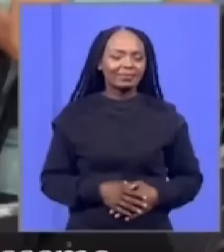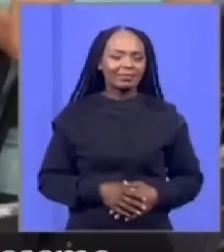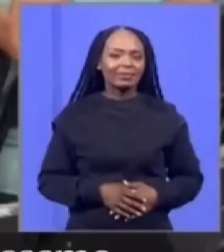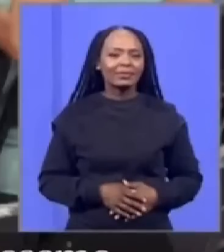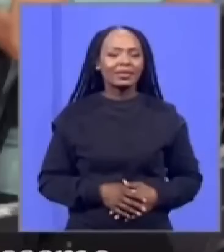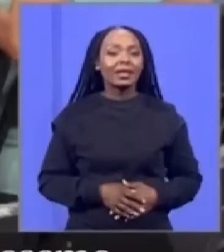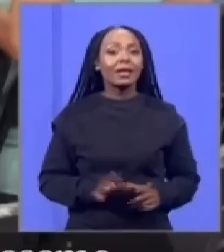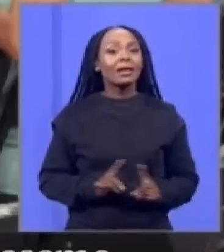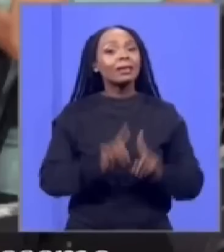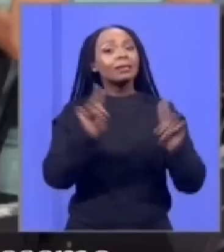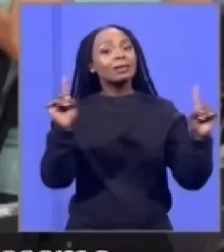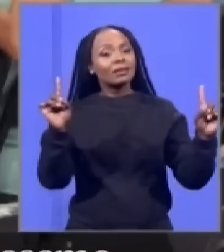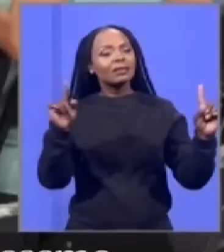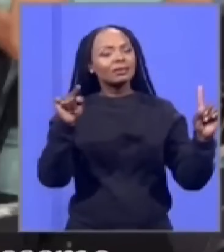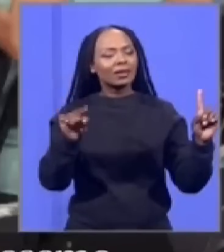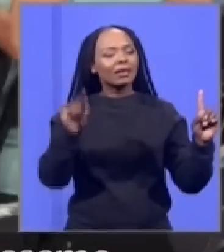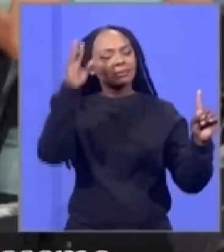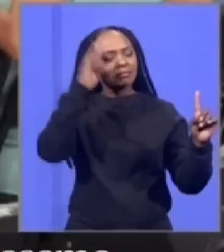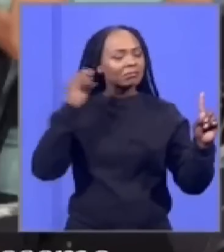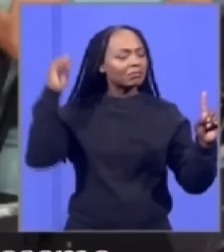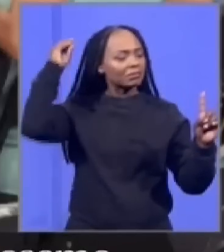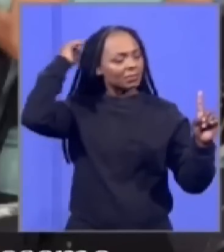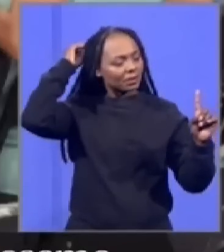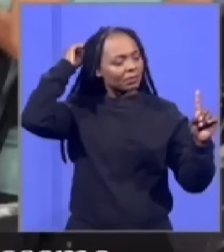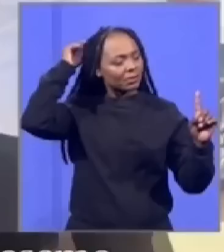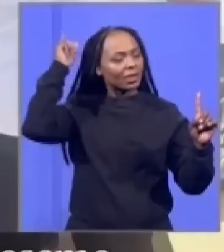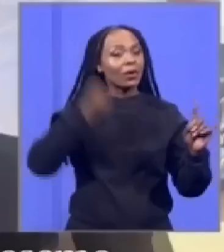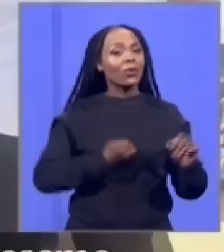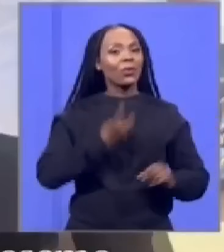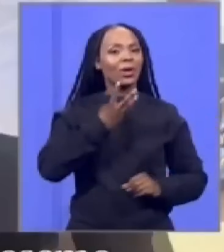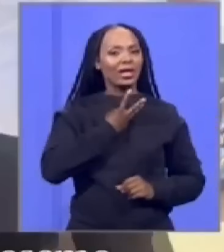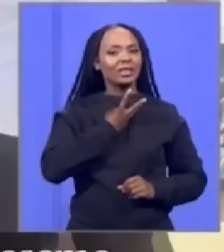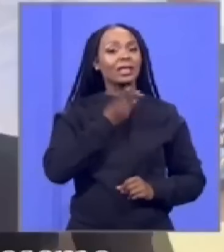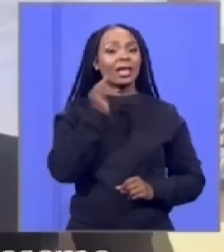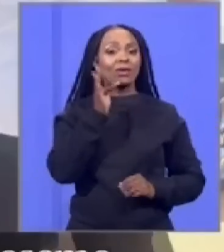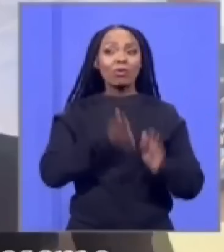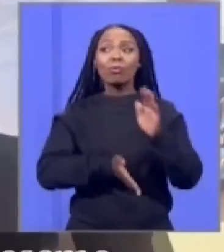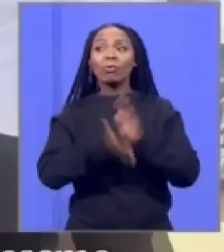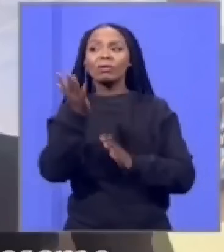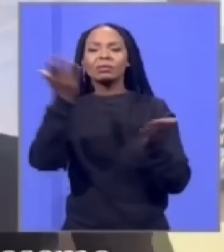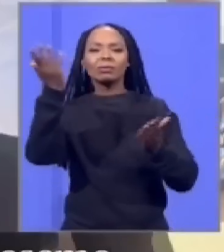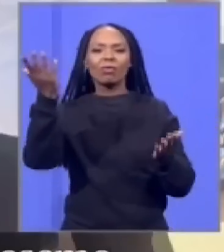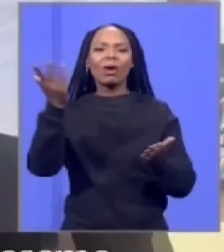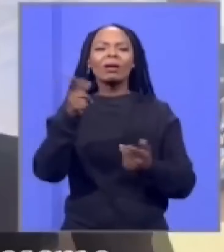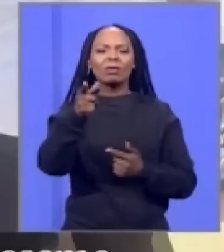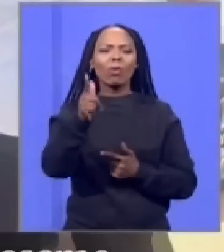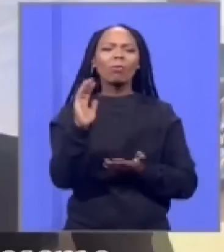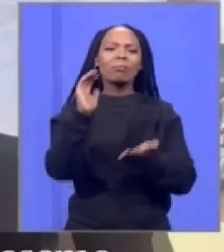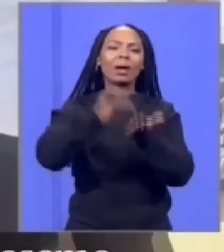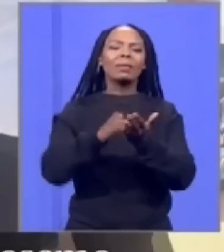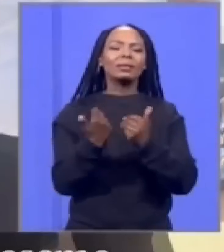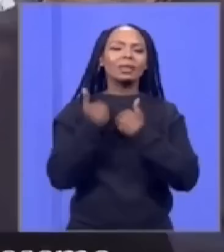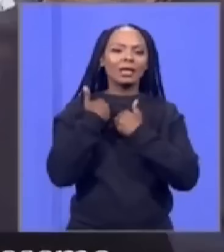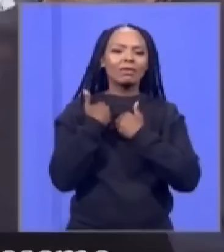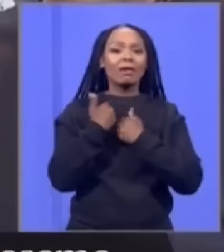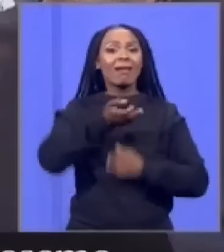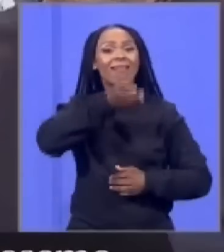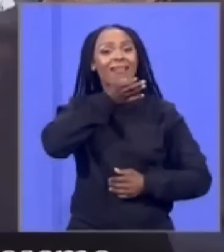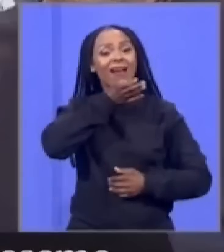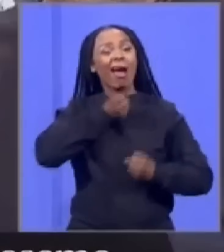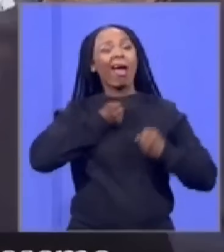And however, over and above that, I would love to wish you a safe trip if you are traveling, and don't drink and